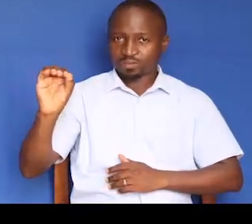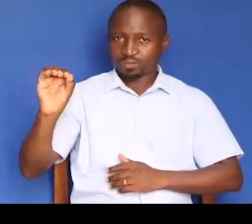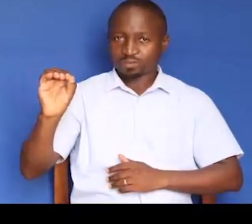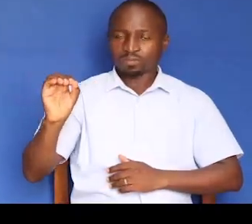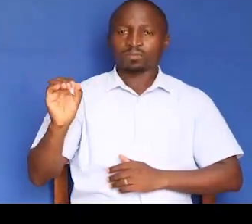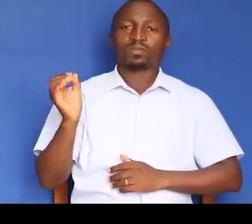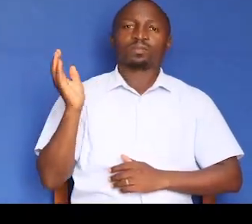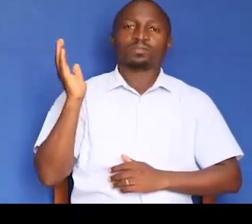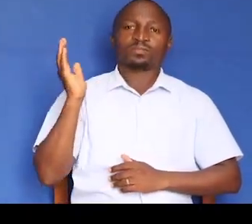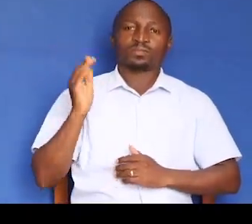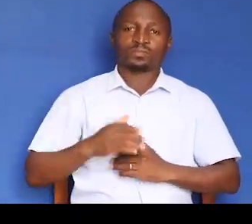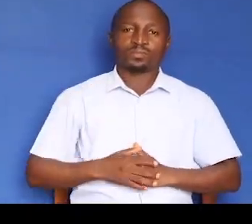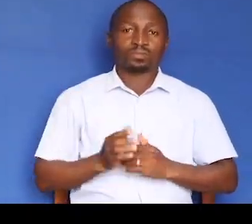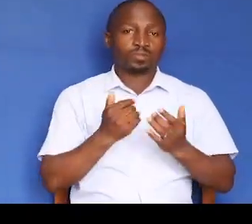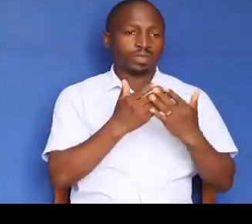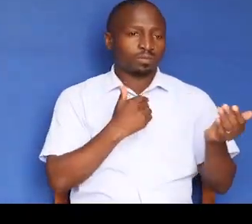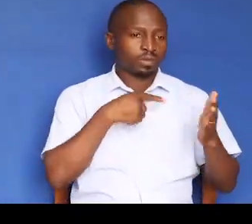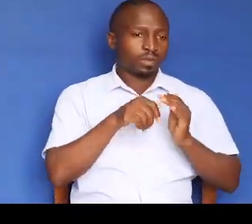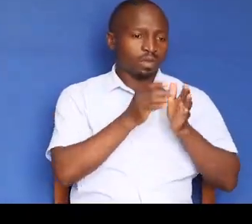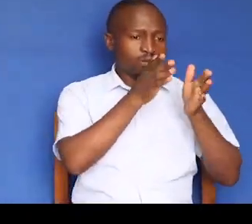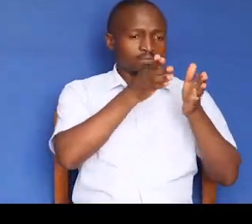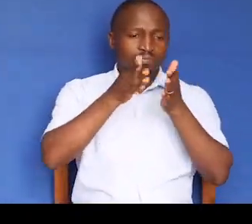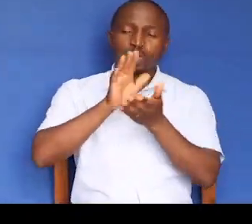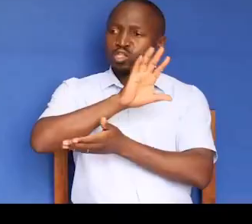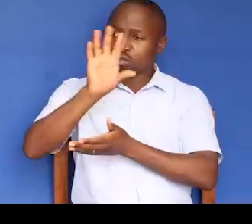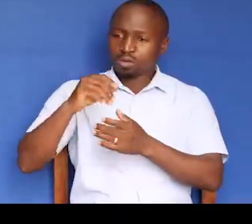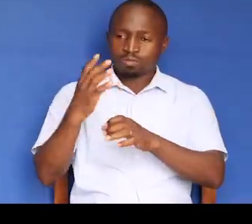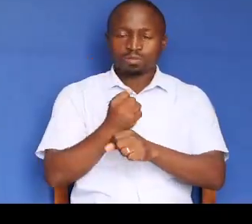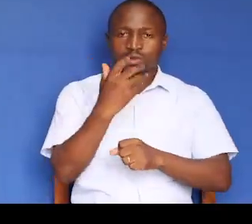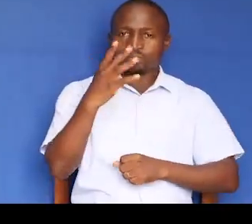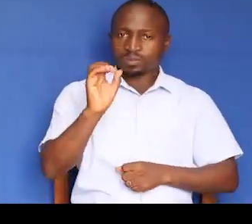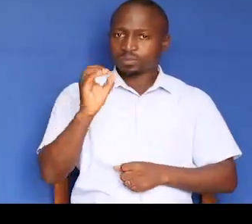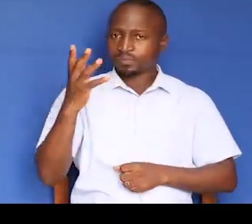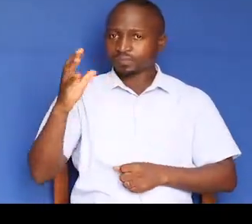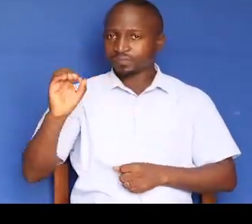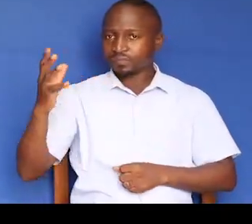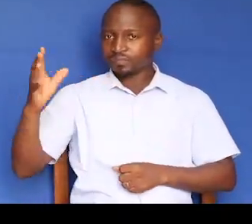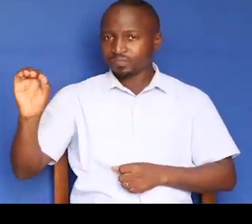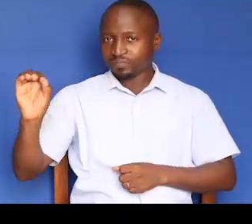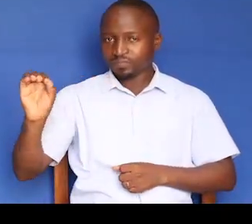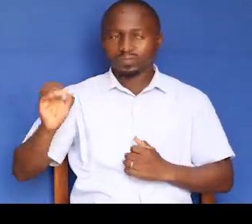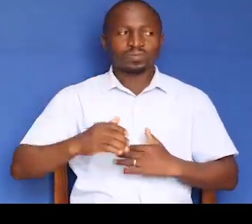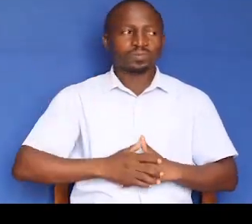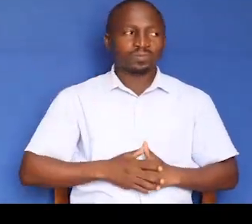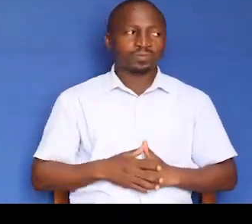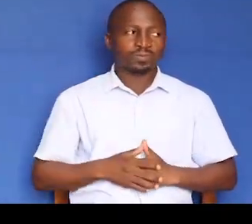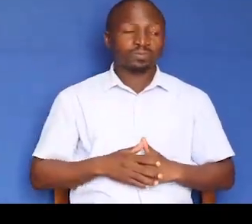Extra revenue is 50 because at all levels we got 50